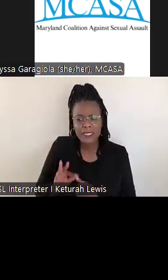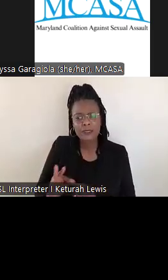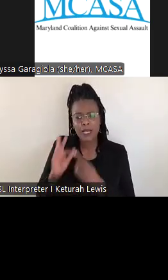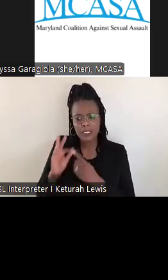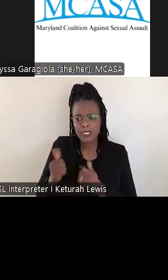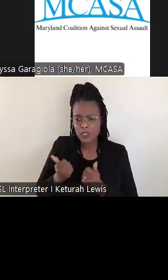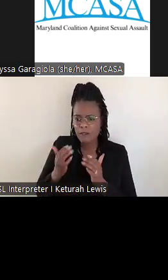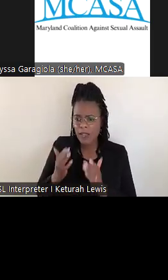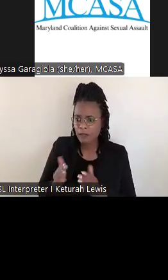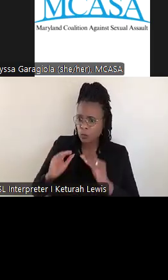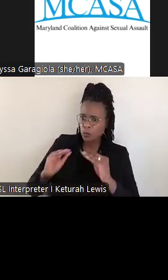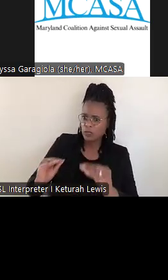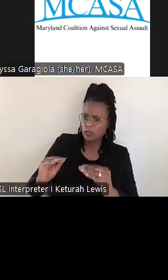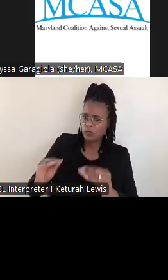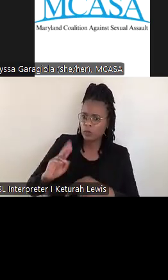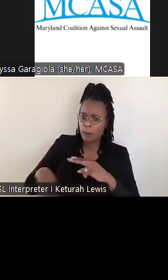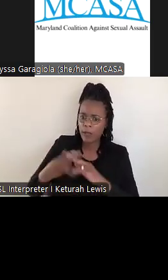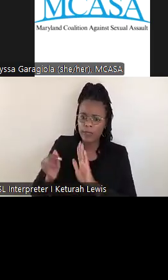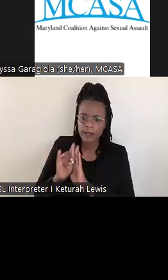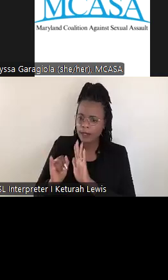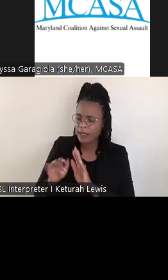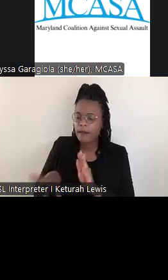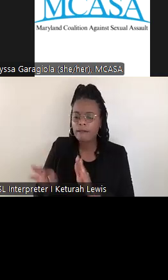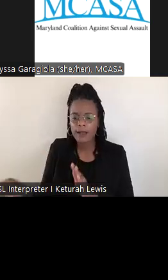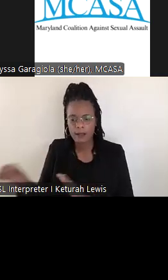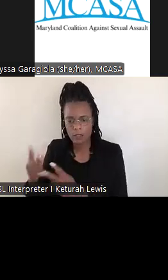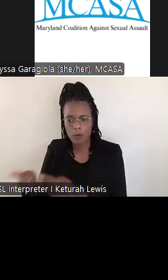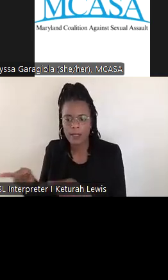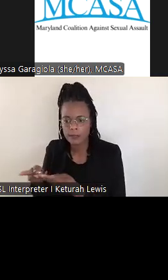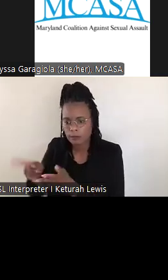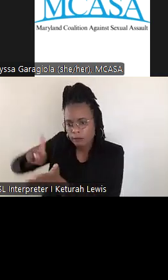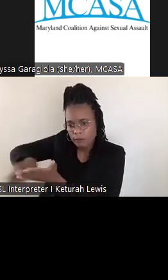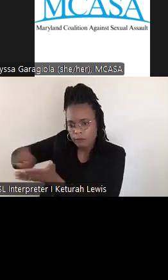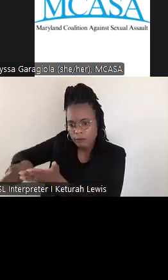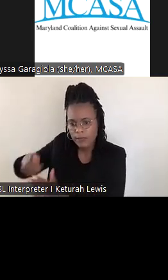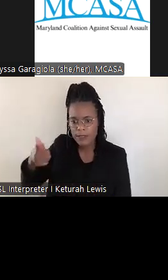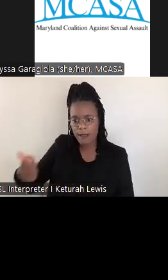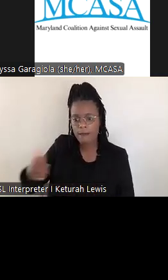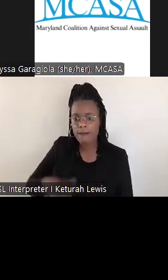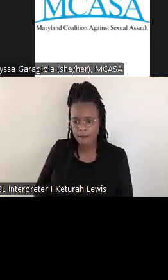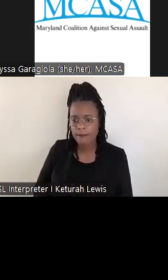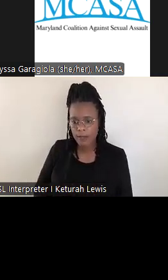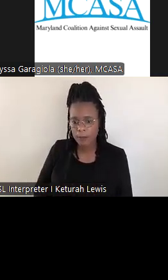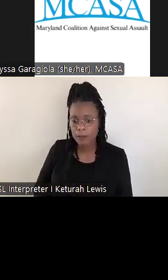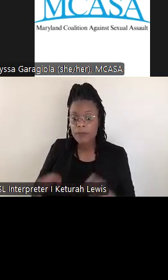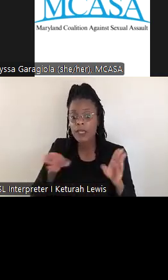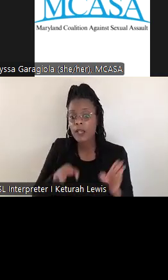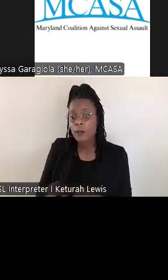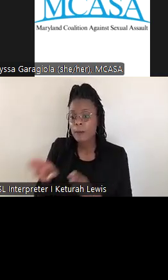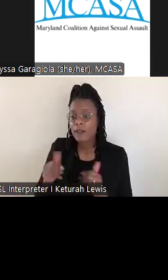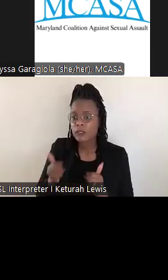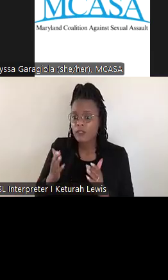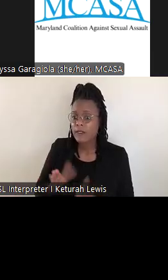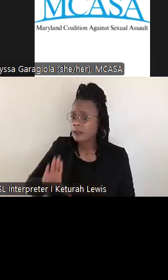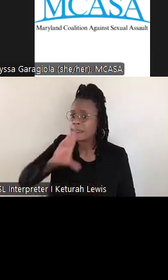you about their identity. You need to find that information in other places. So you want to prepare for survivors to be frustrated